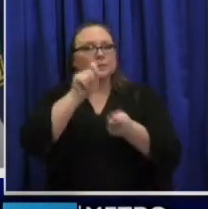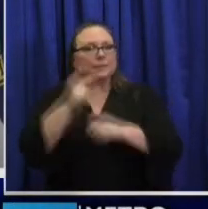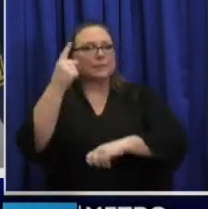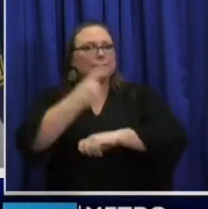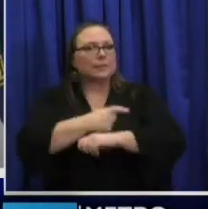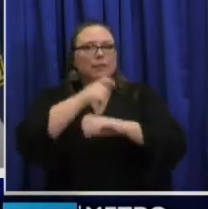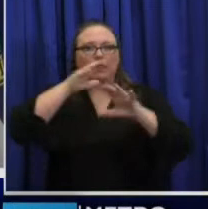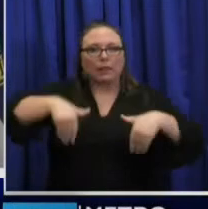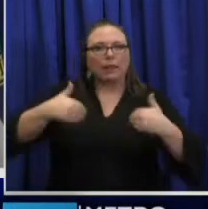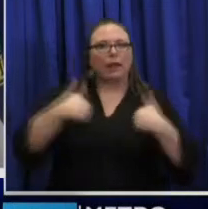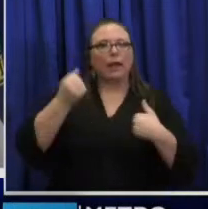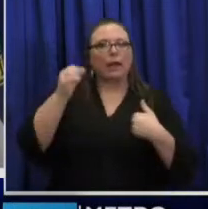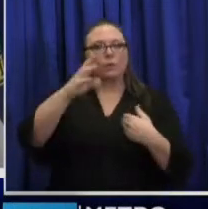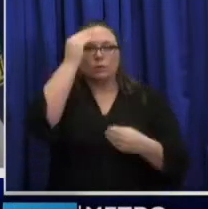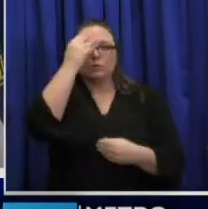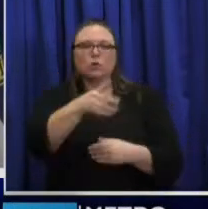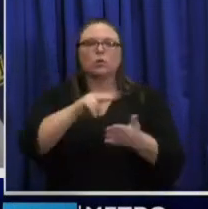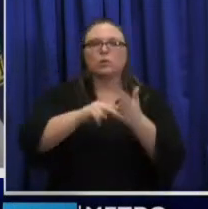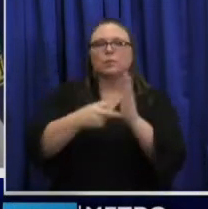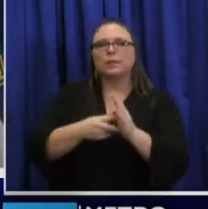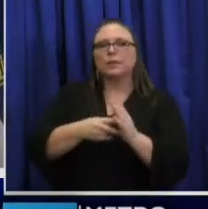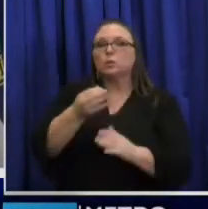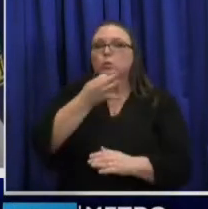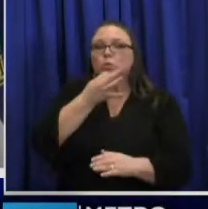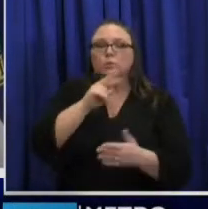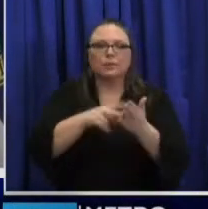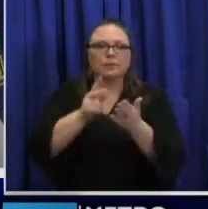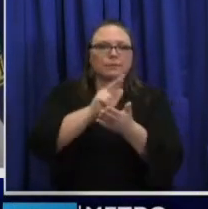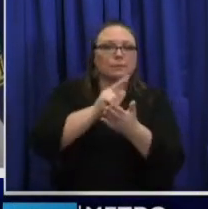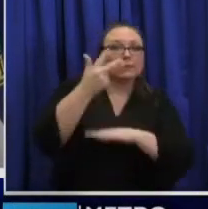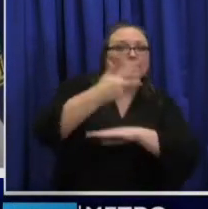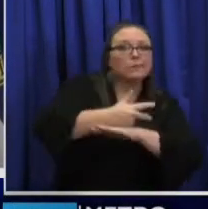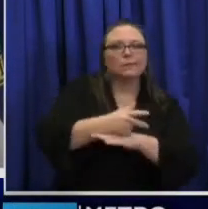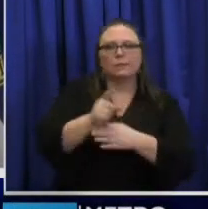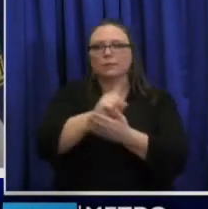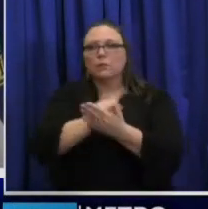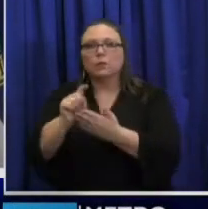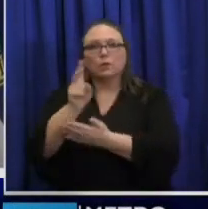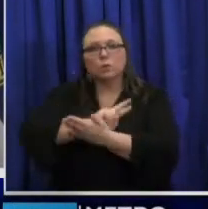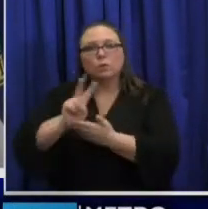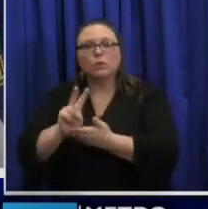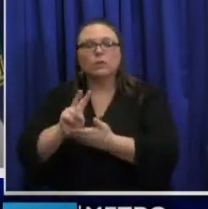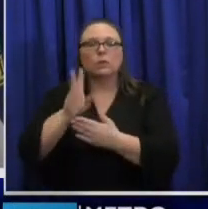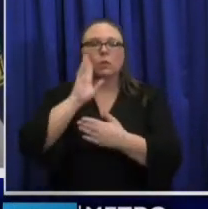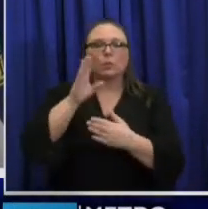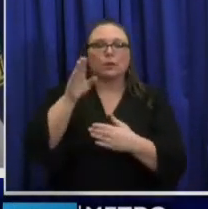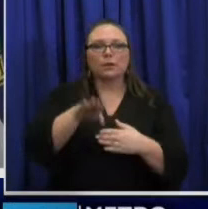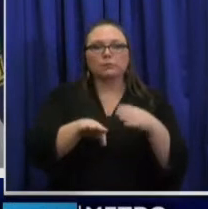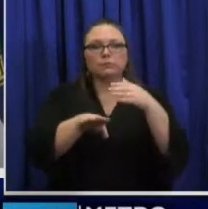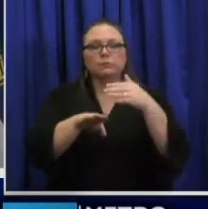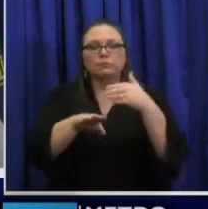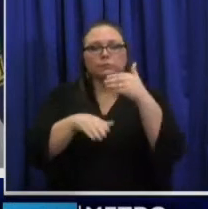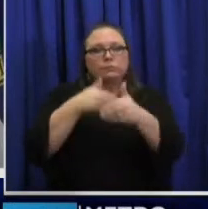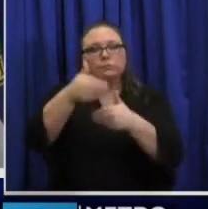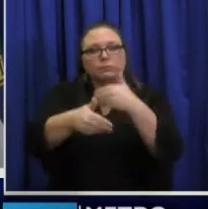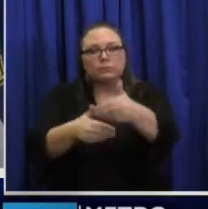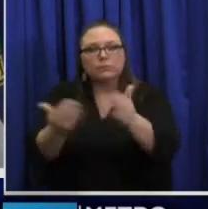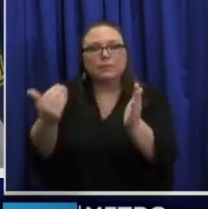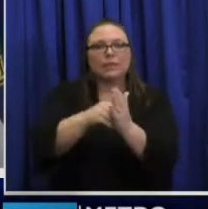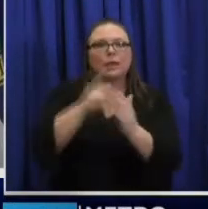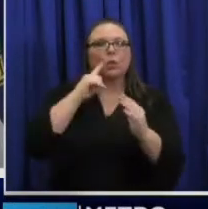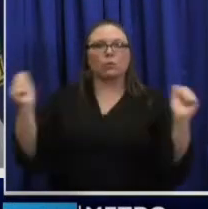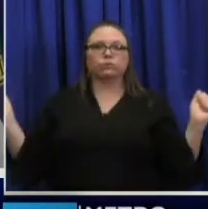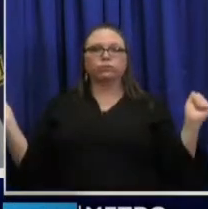that, but what does very soon mean? 3 days, a week, 2 weeks? And will it be staggered again, or are we going to look at an